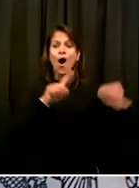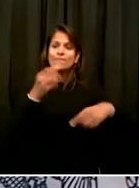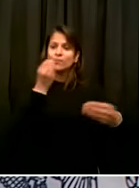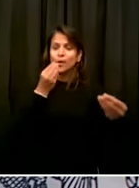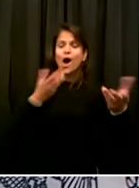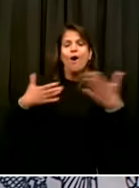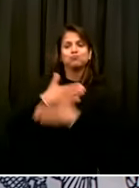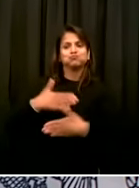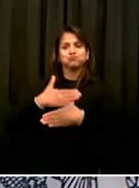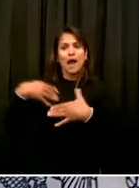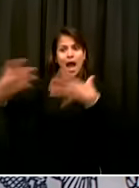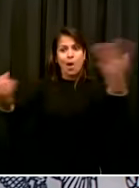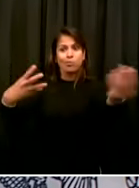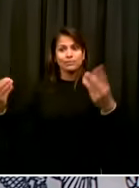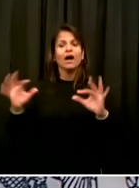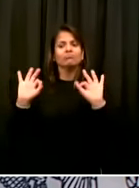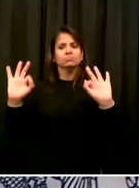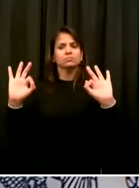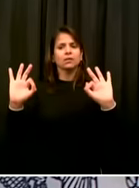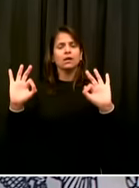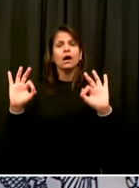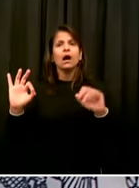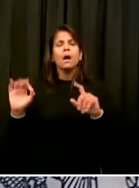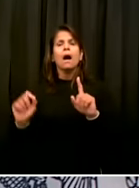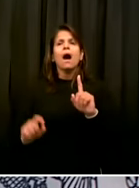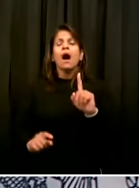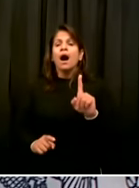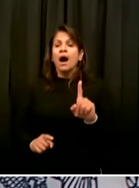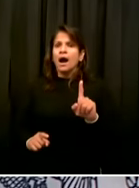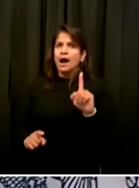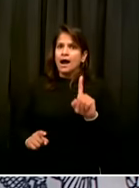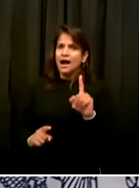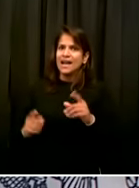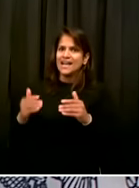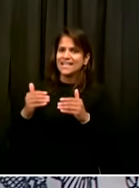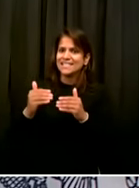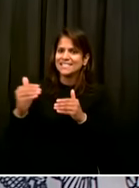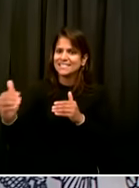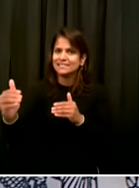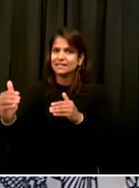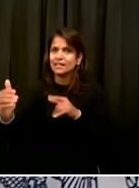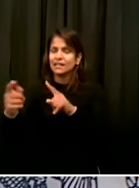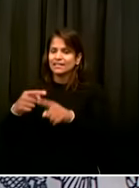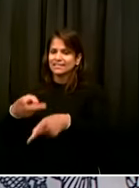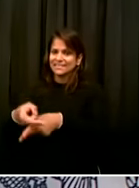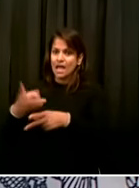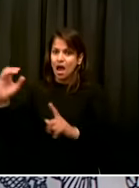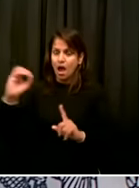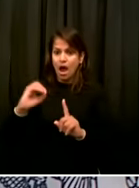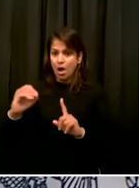come back. But we're going to be very, very careful. Dr. Varma, why don't you explain some of our caution here?